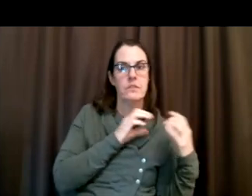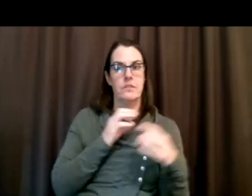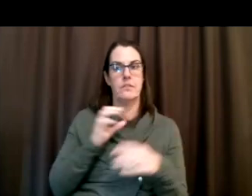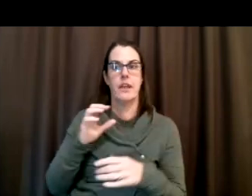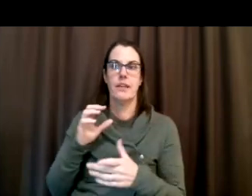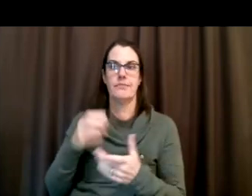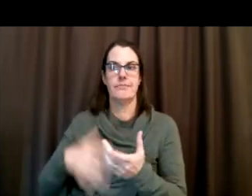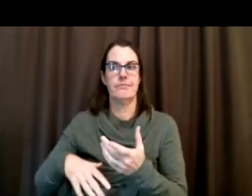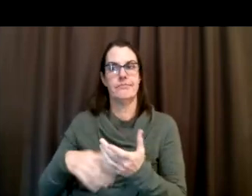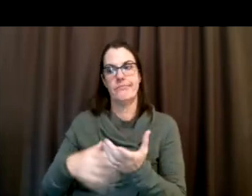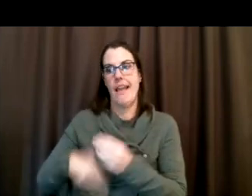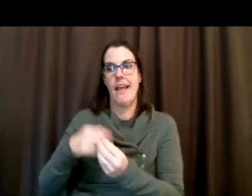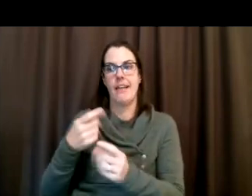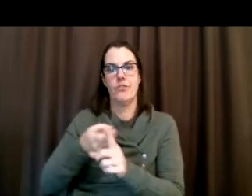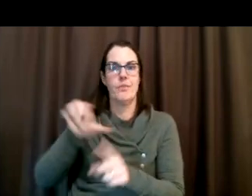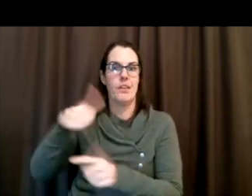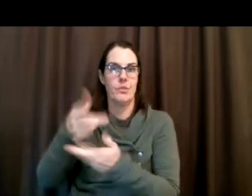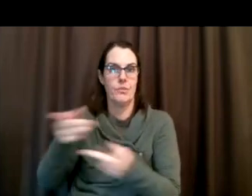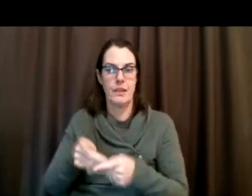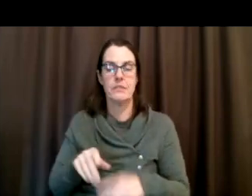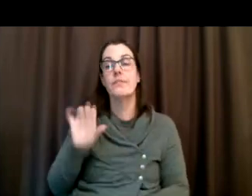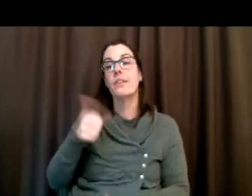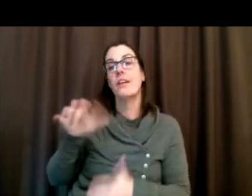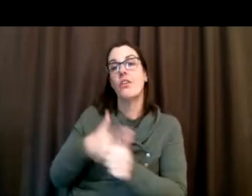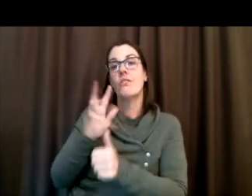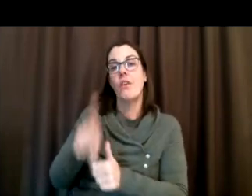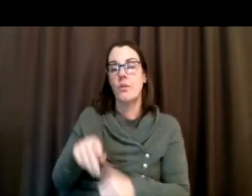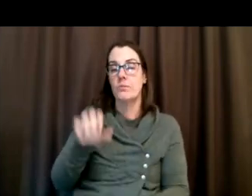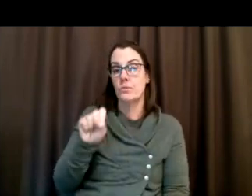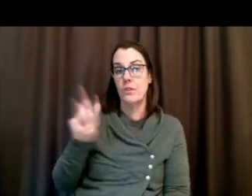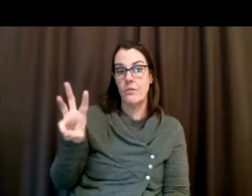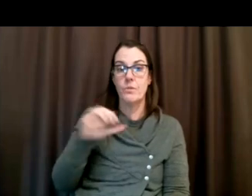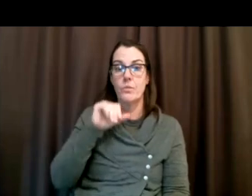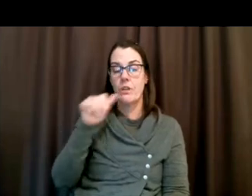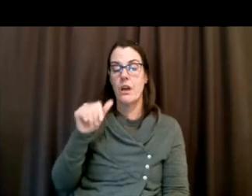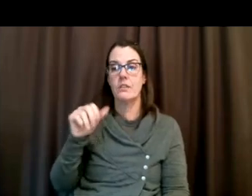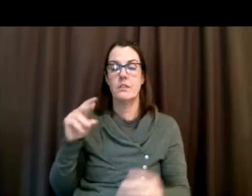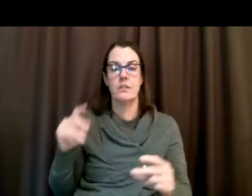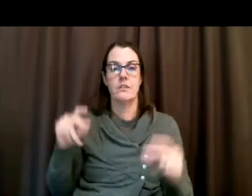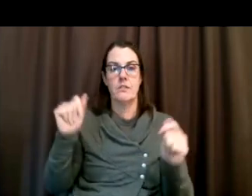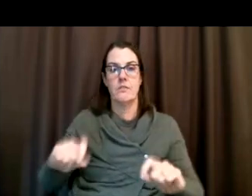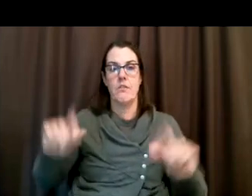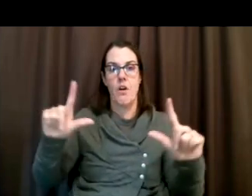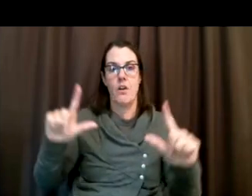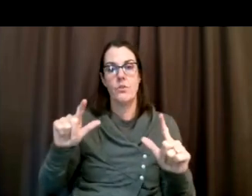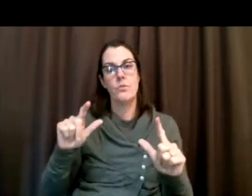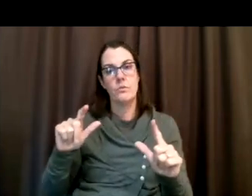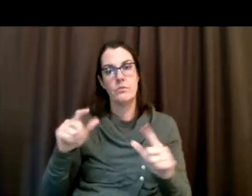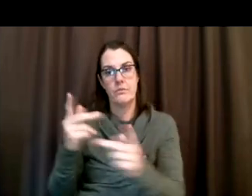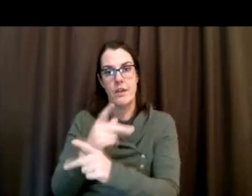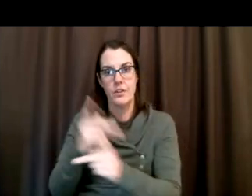And then another follow-up question to that. So the software won't auto-populate the fringe percent.